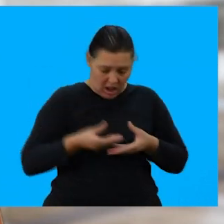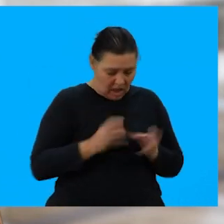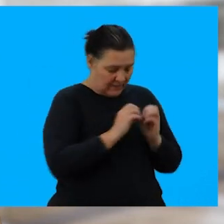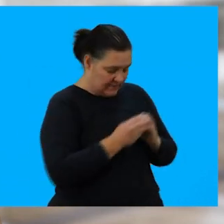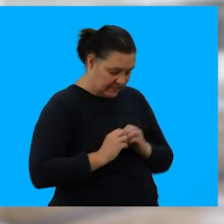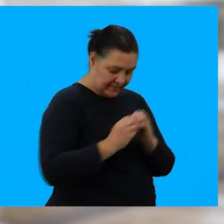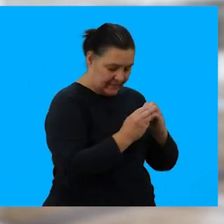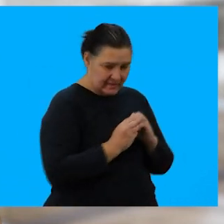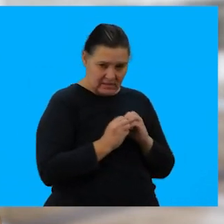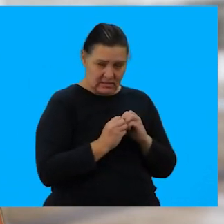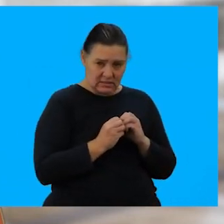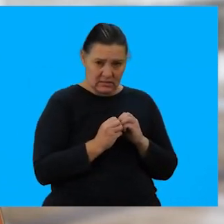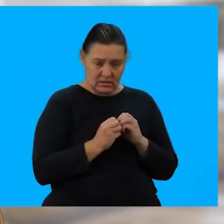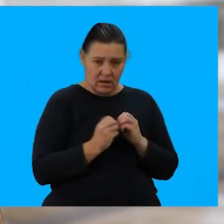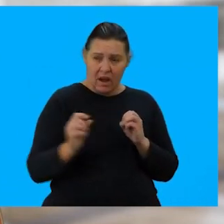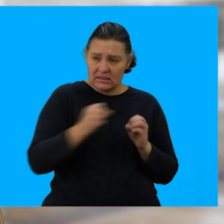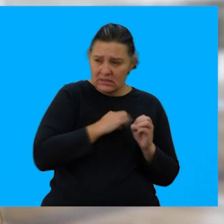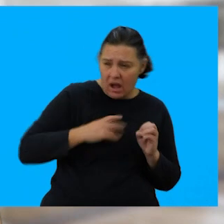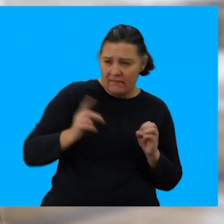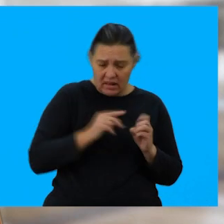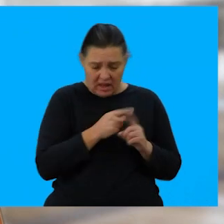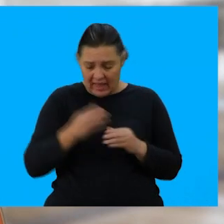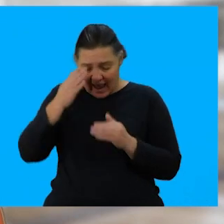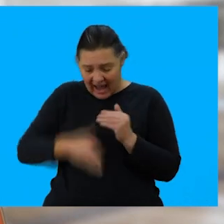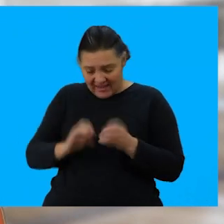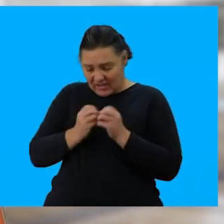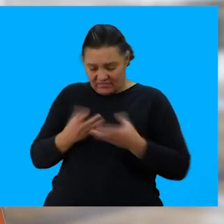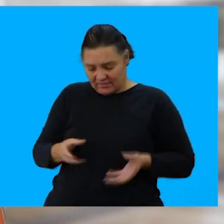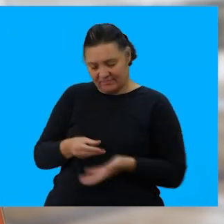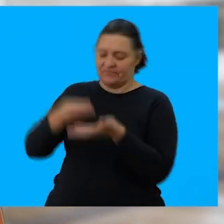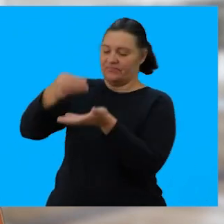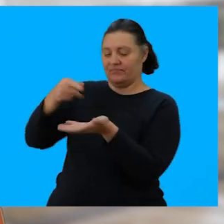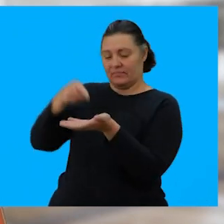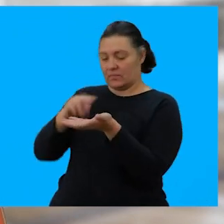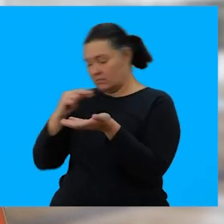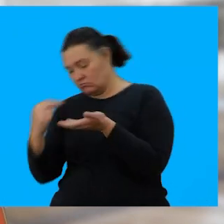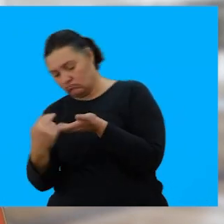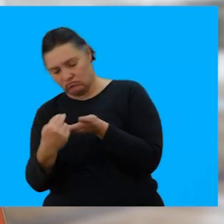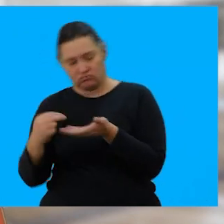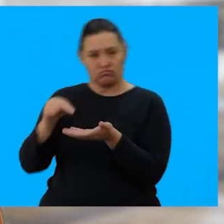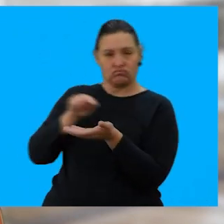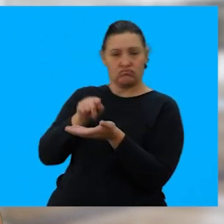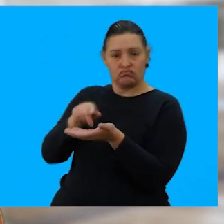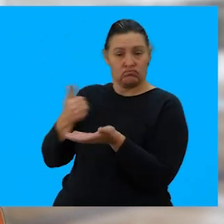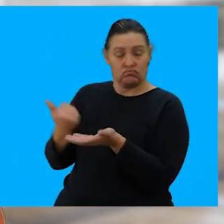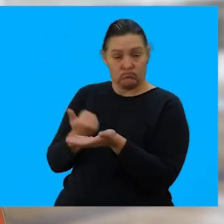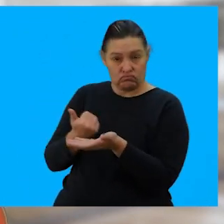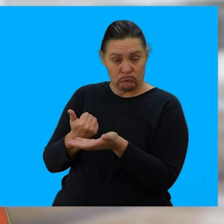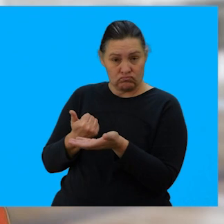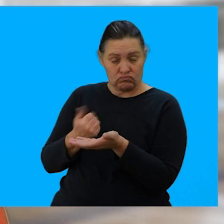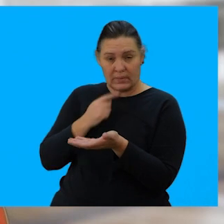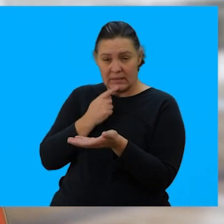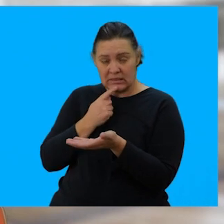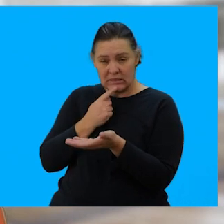then also check the end product, the final product after they have produced, if whether are